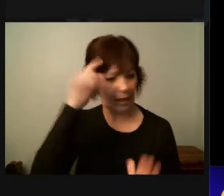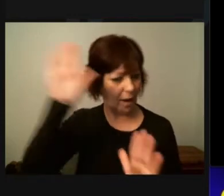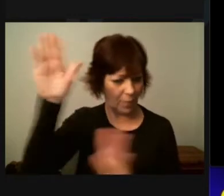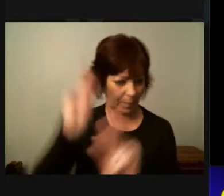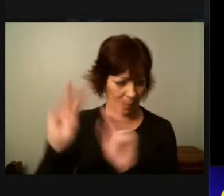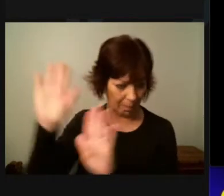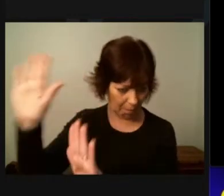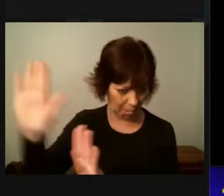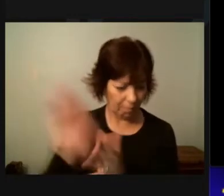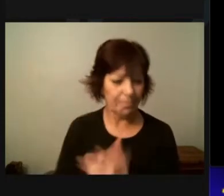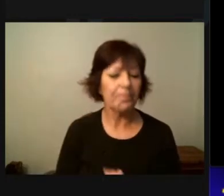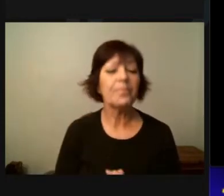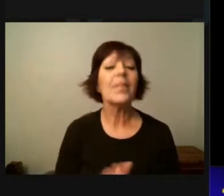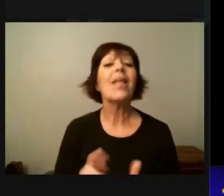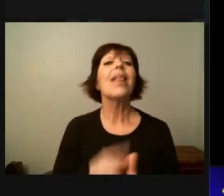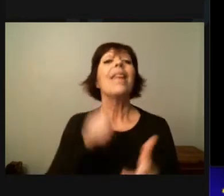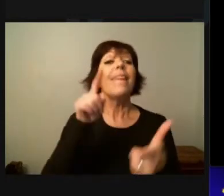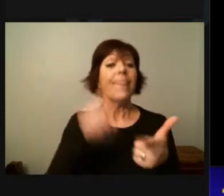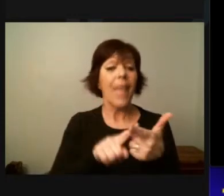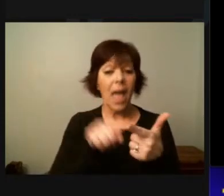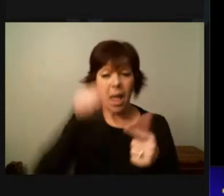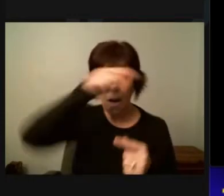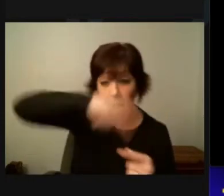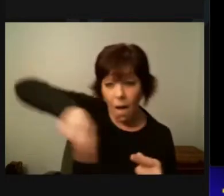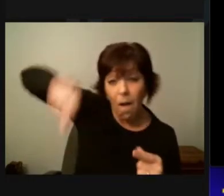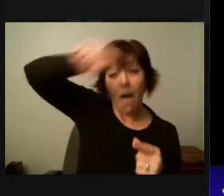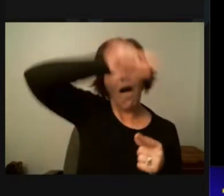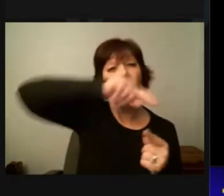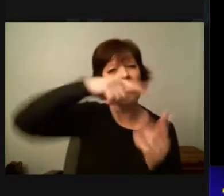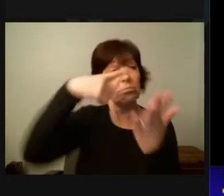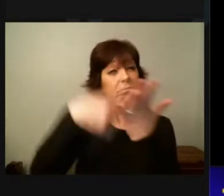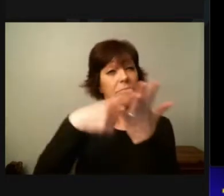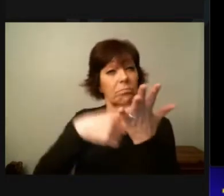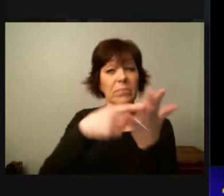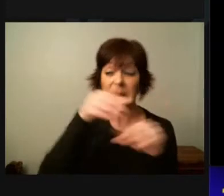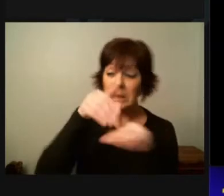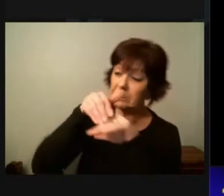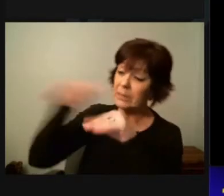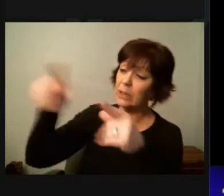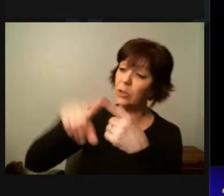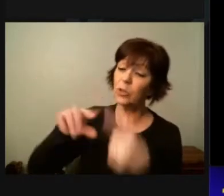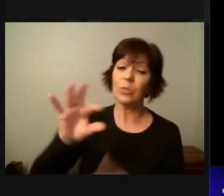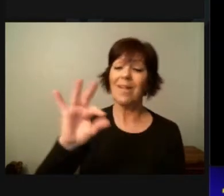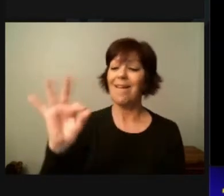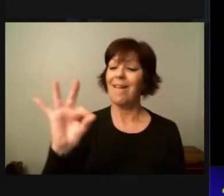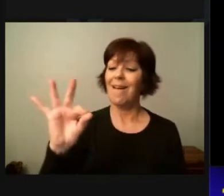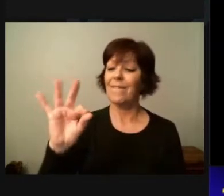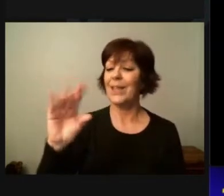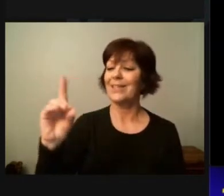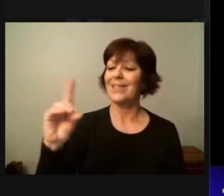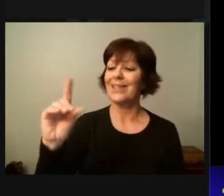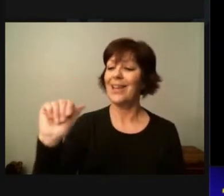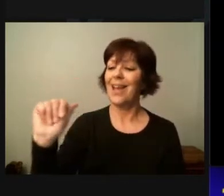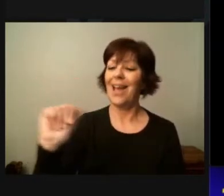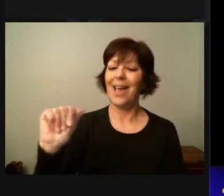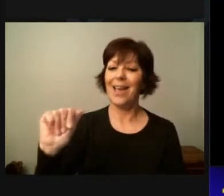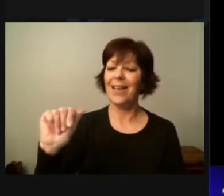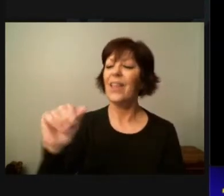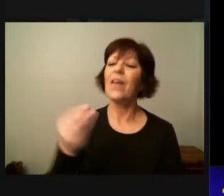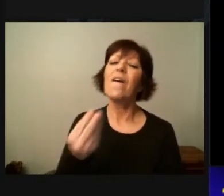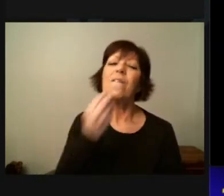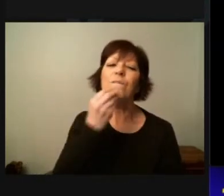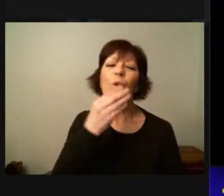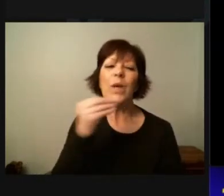the data then goes to the Food and Drug Administration staff, and it goes to the Food and